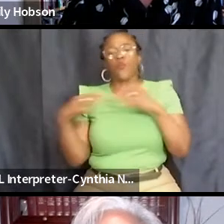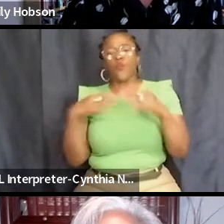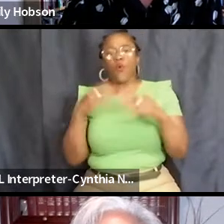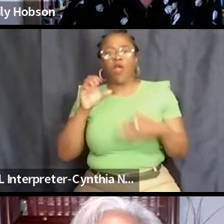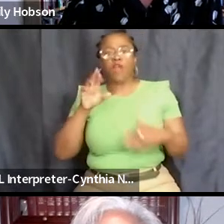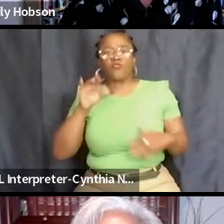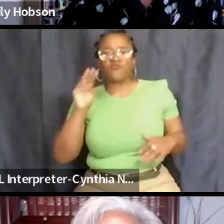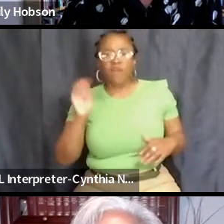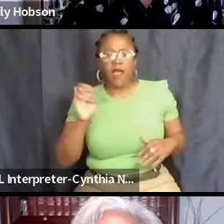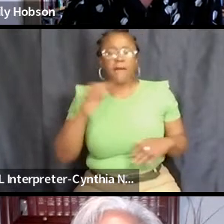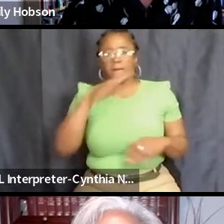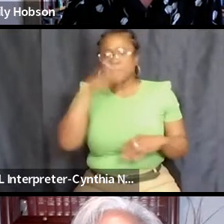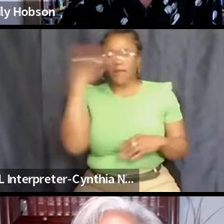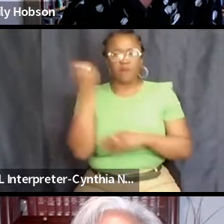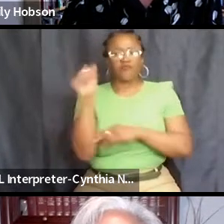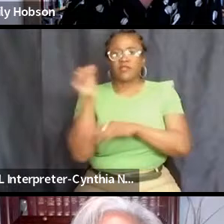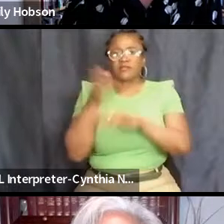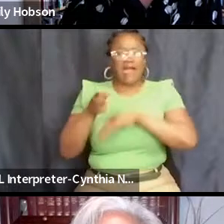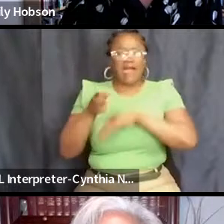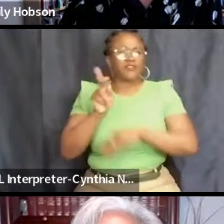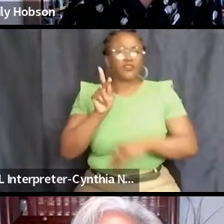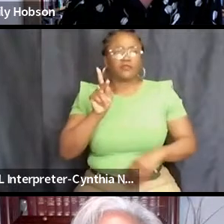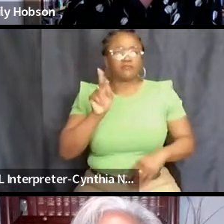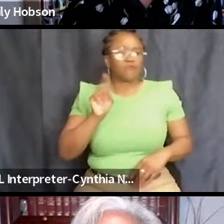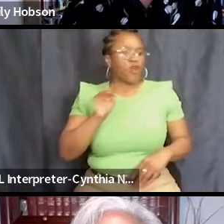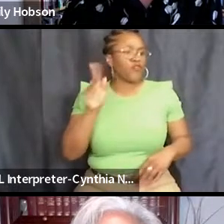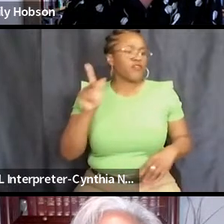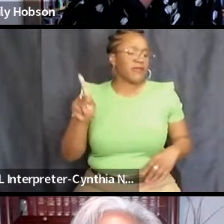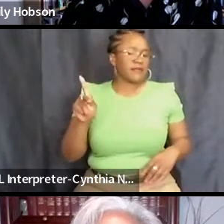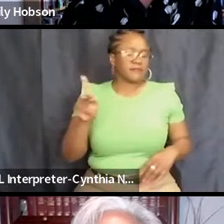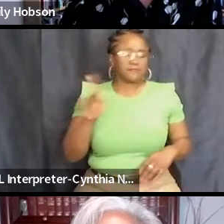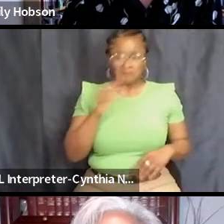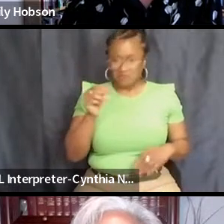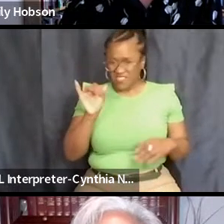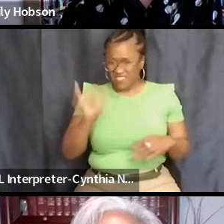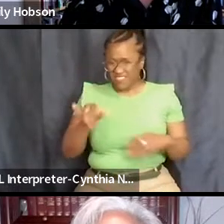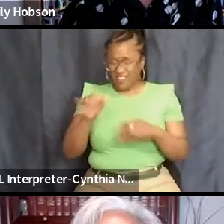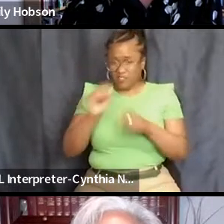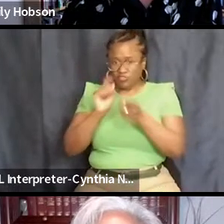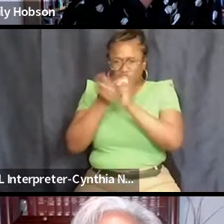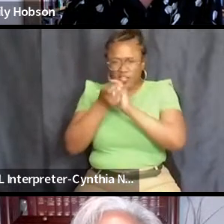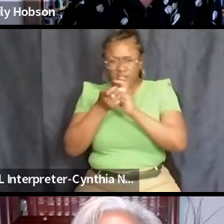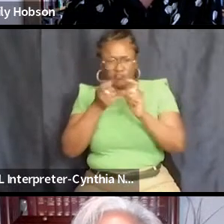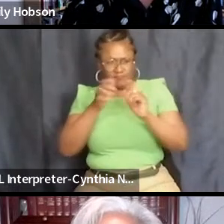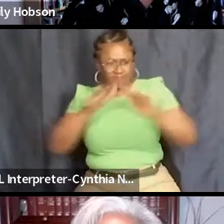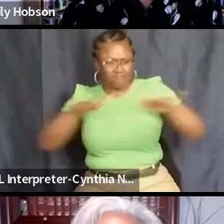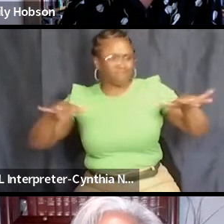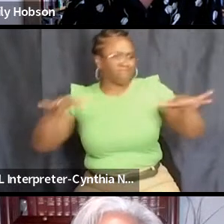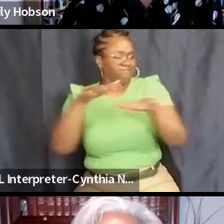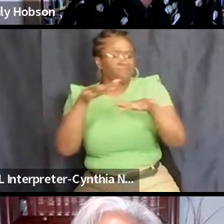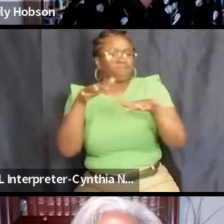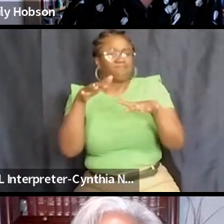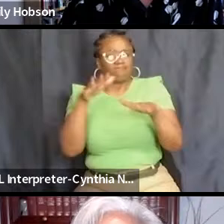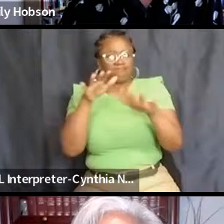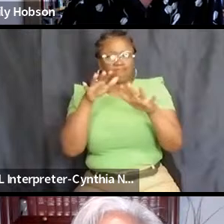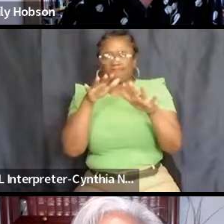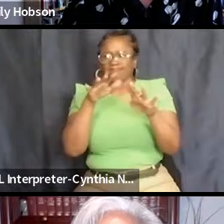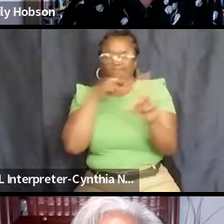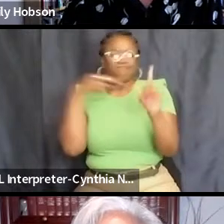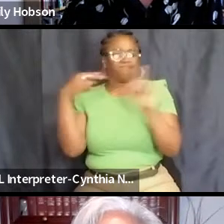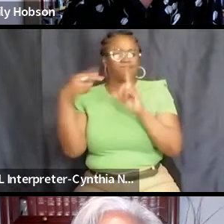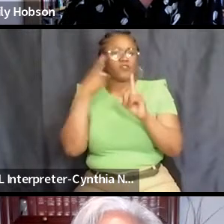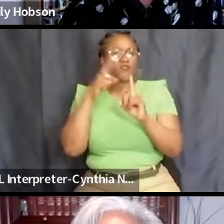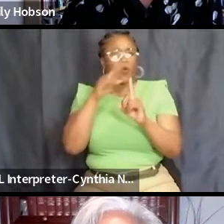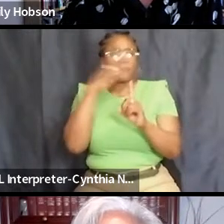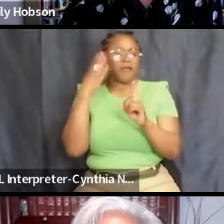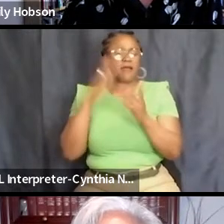protests, post-King, and the kind of changing terrain of many Black communities